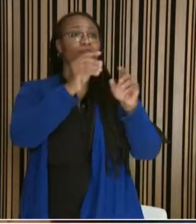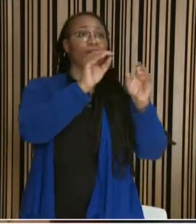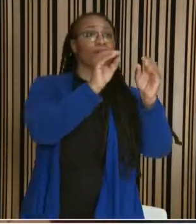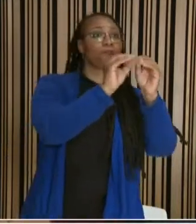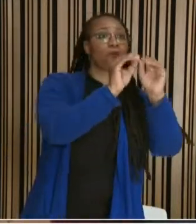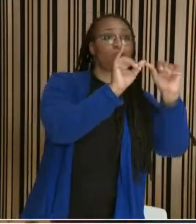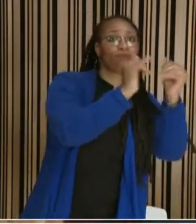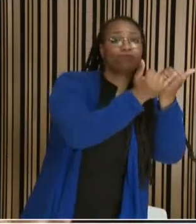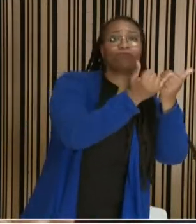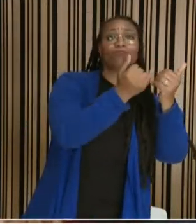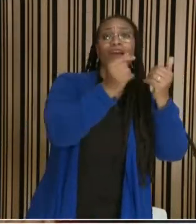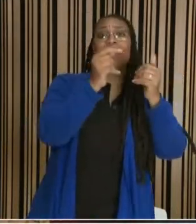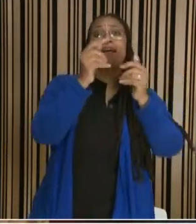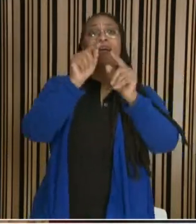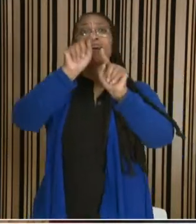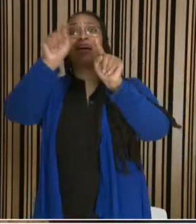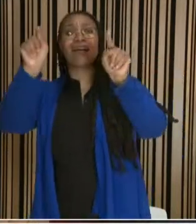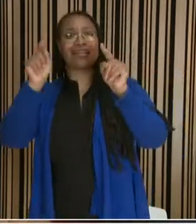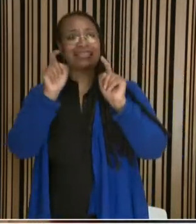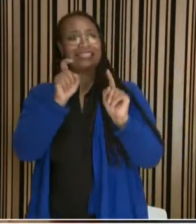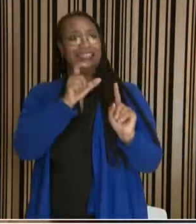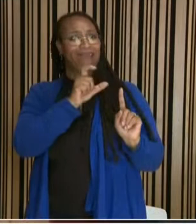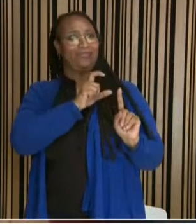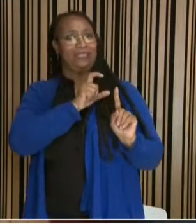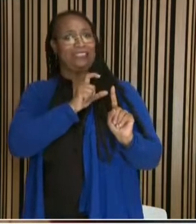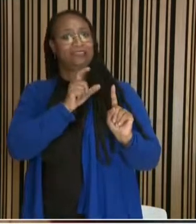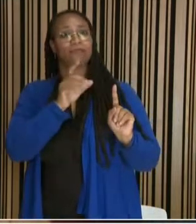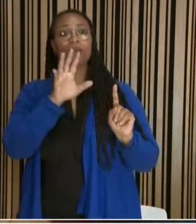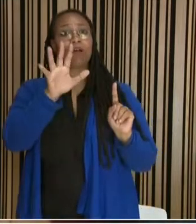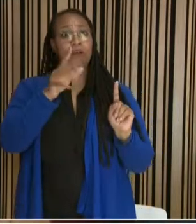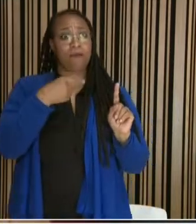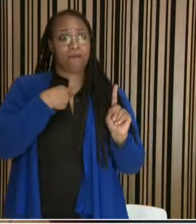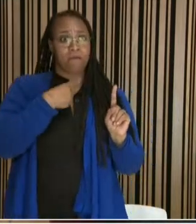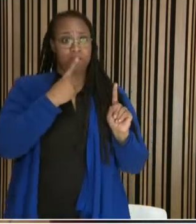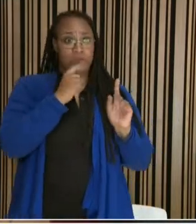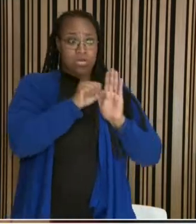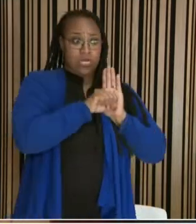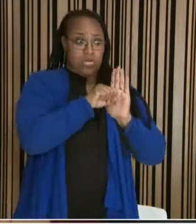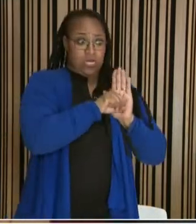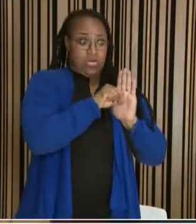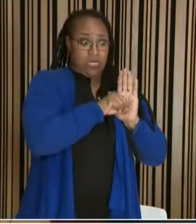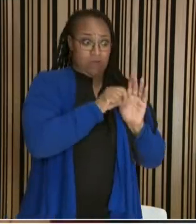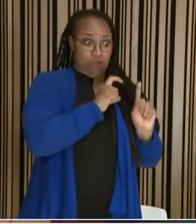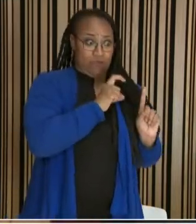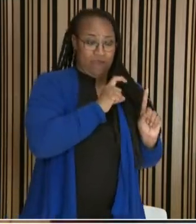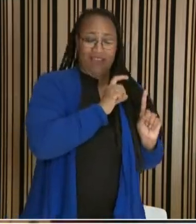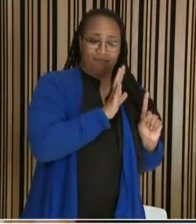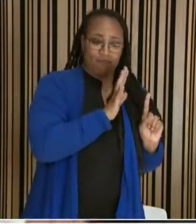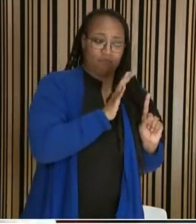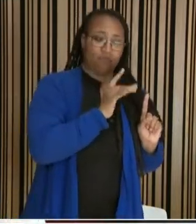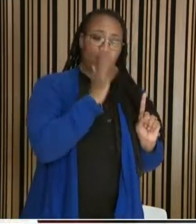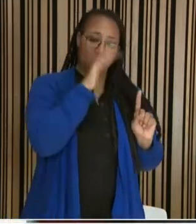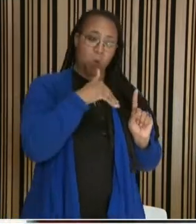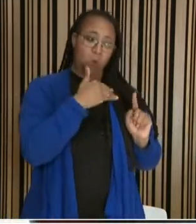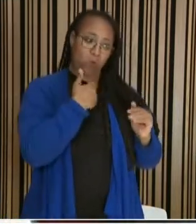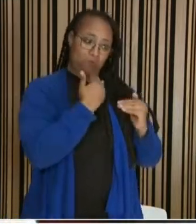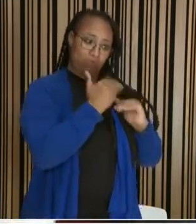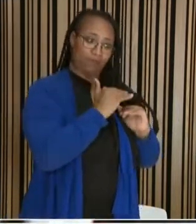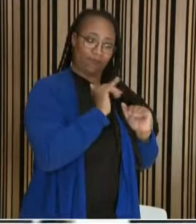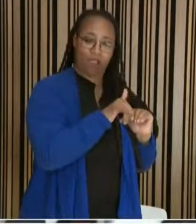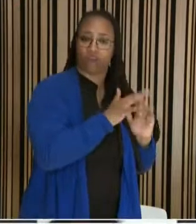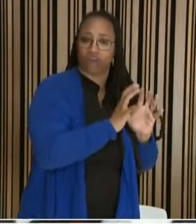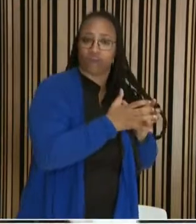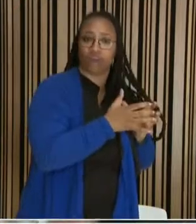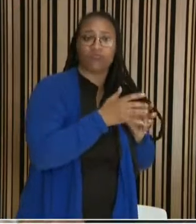the police presence, but we want to be very realistic about what that will look like as we move into the future. Off-topic question for the